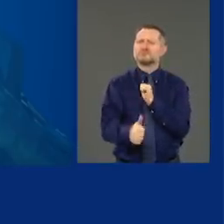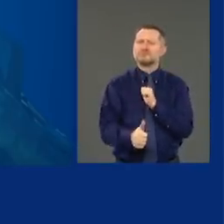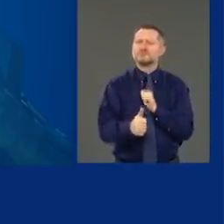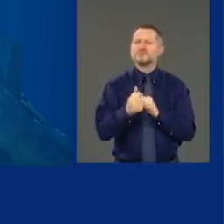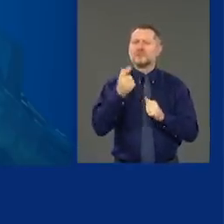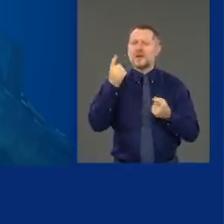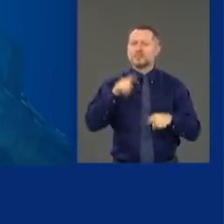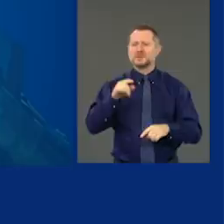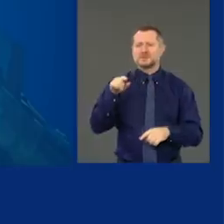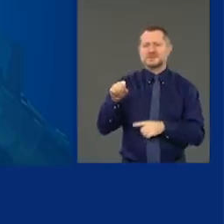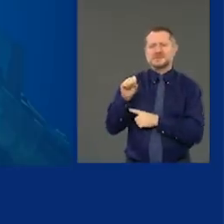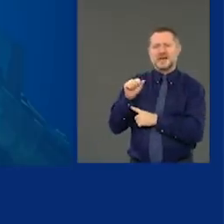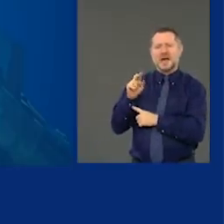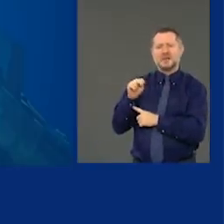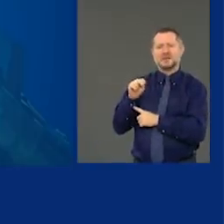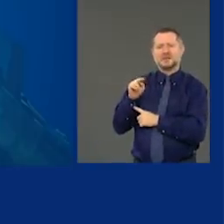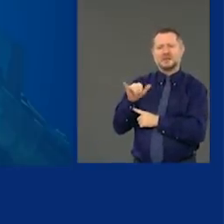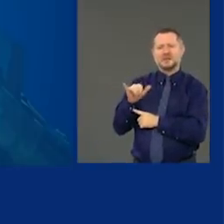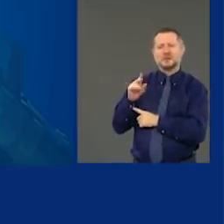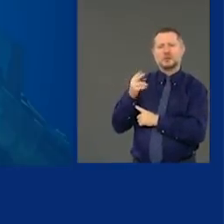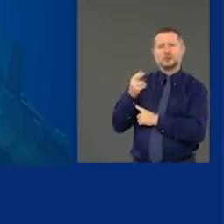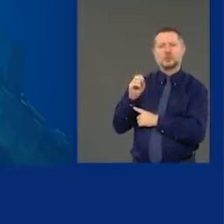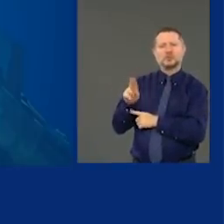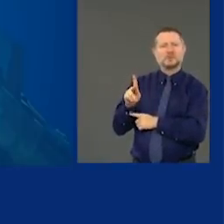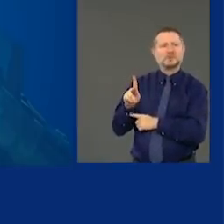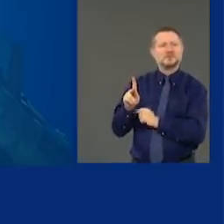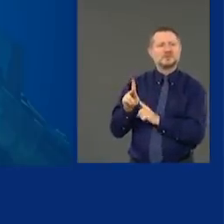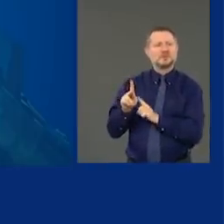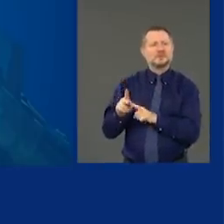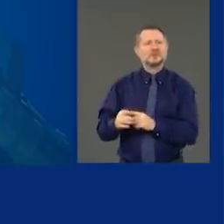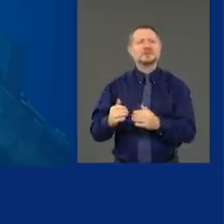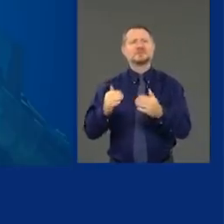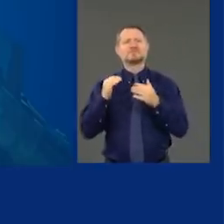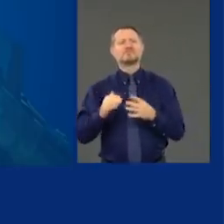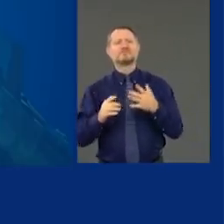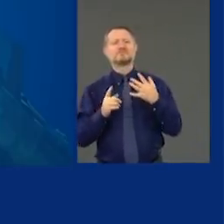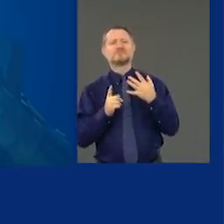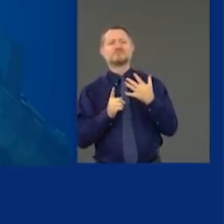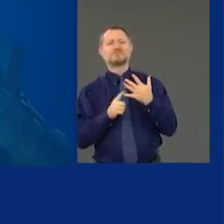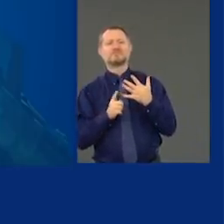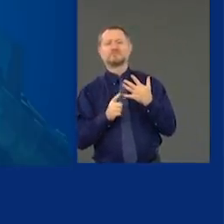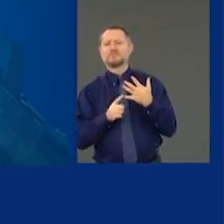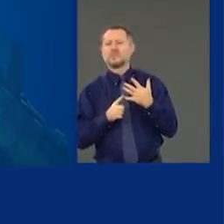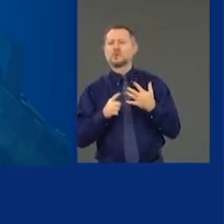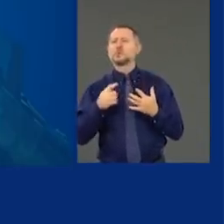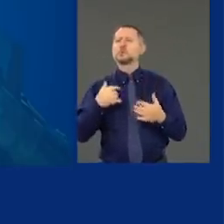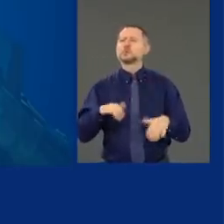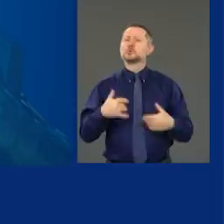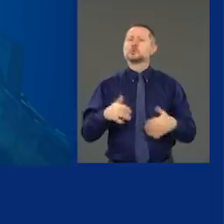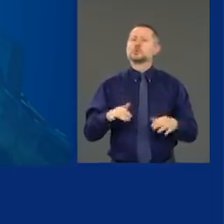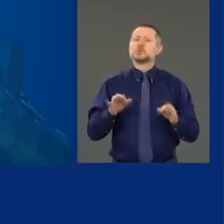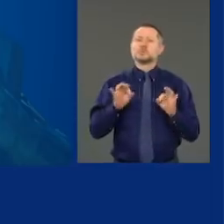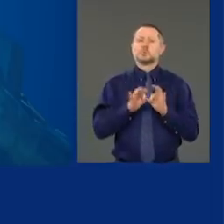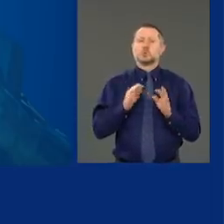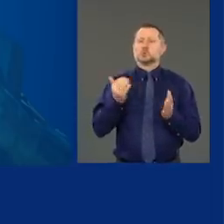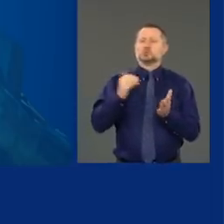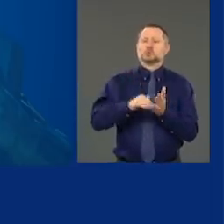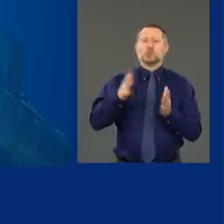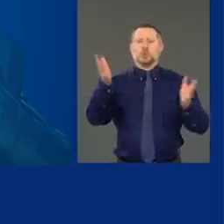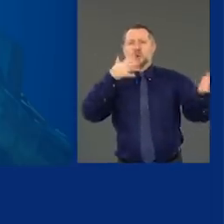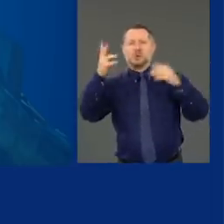right? Carpe momentum, the most aggressive renewable energy